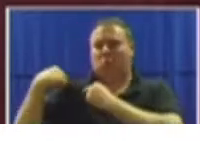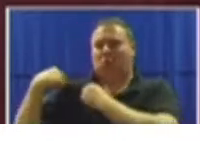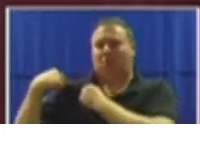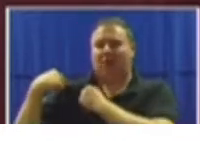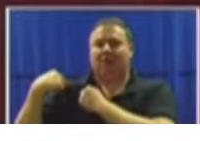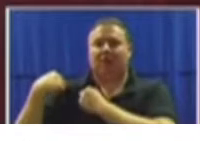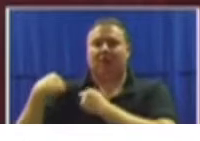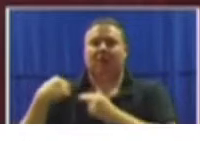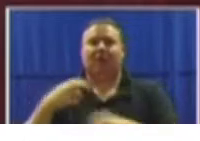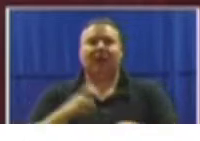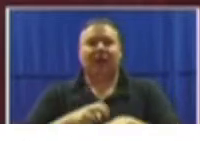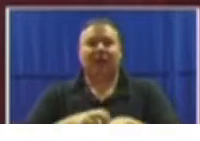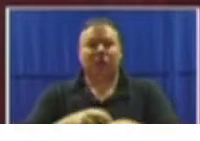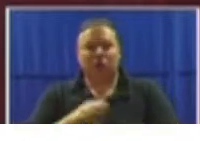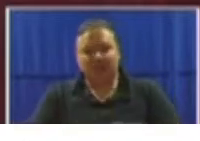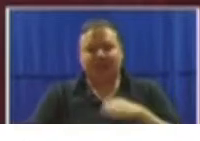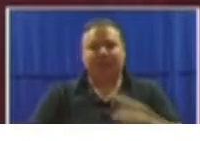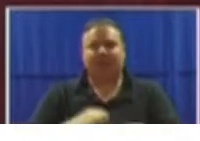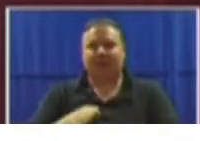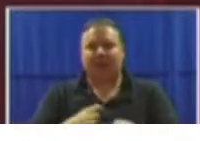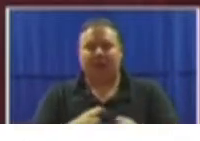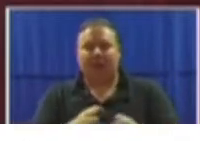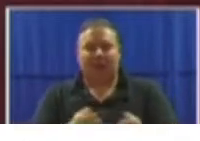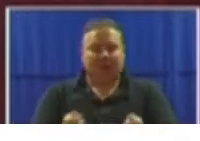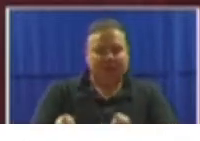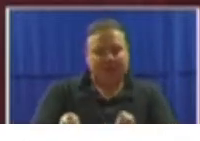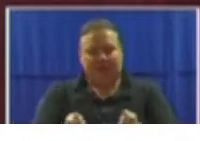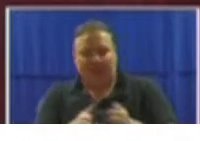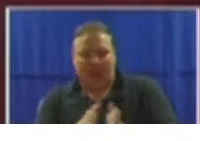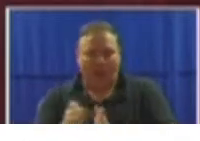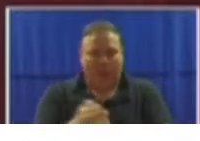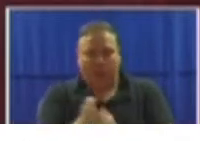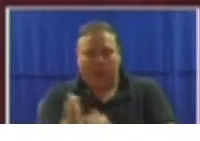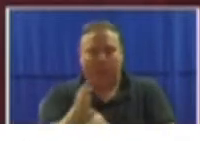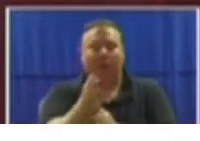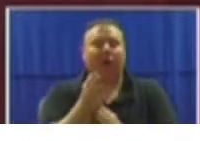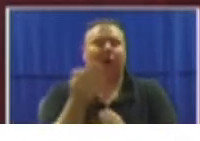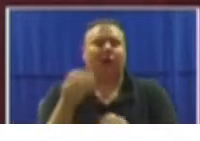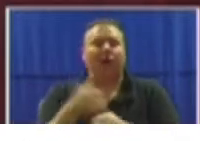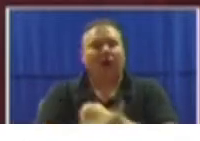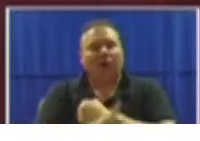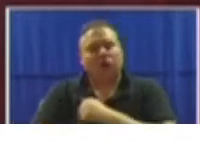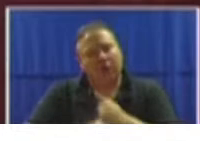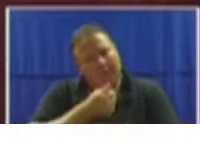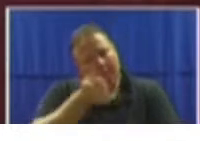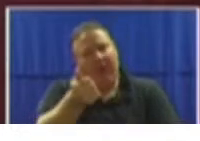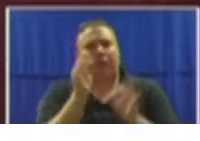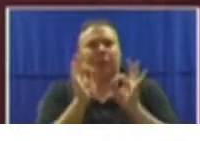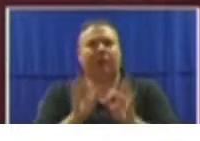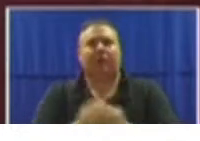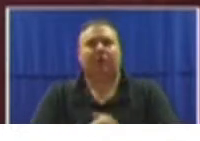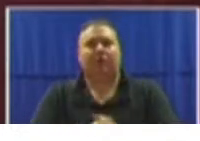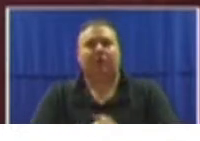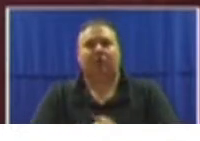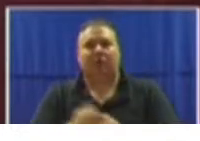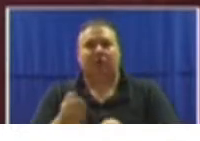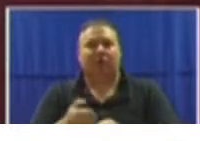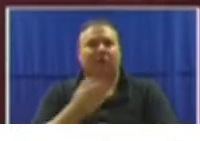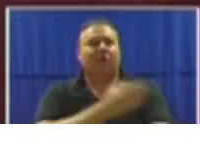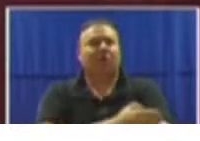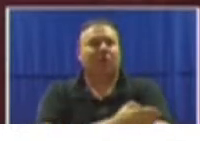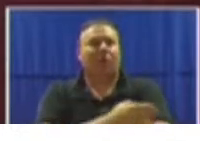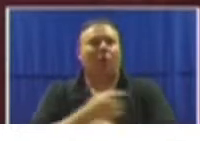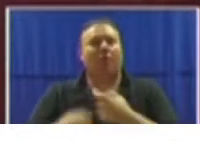take the necessary steps to steer the country back onto course. Former President Harry Truman of the